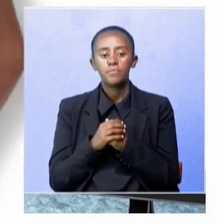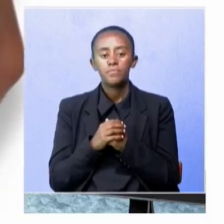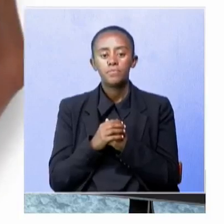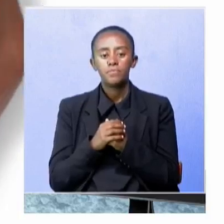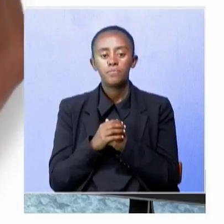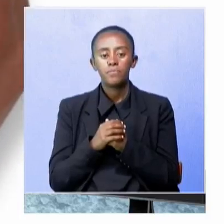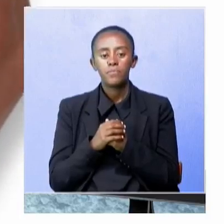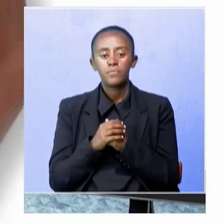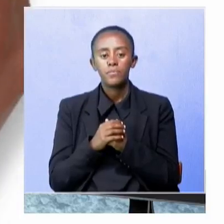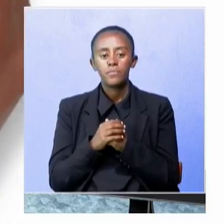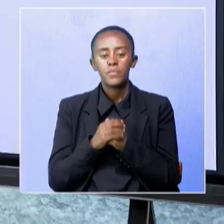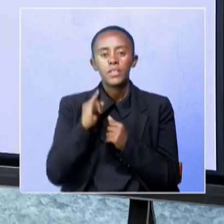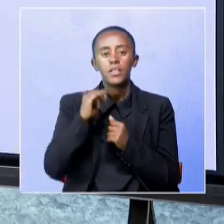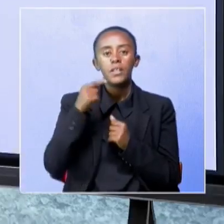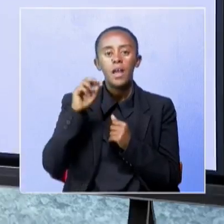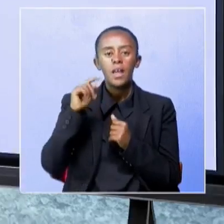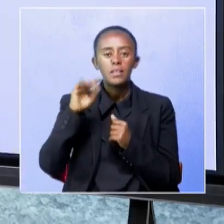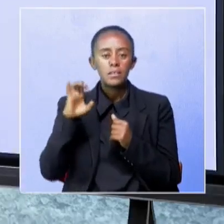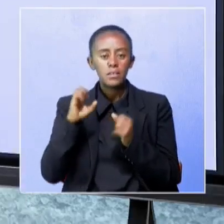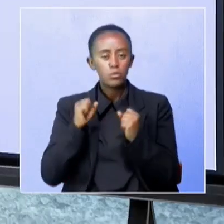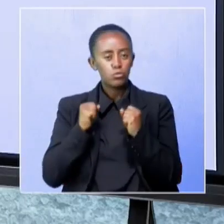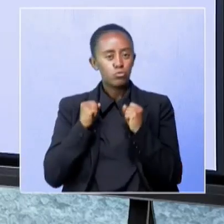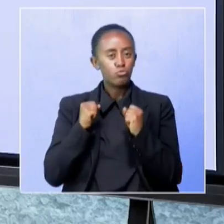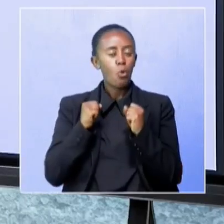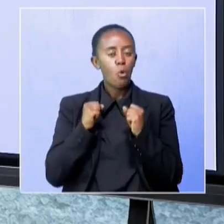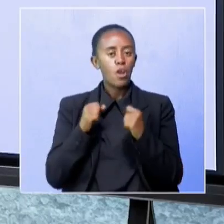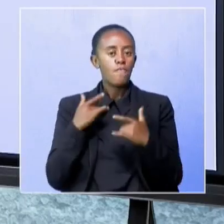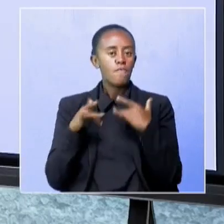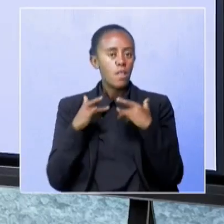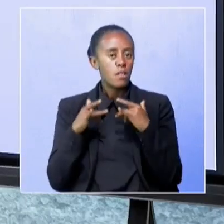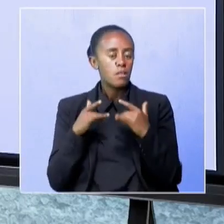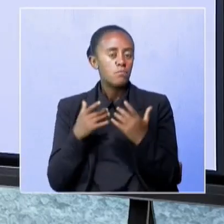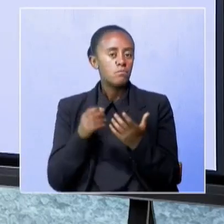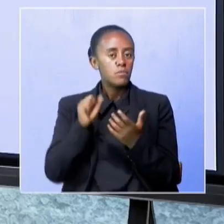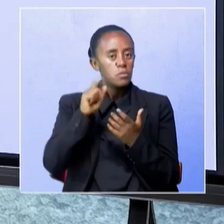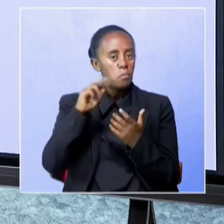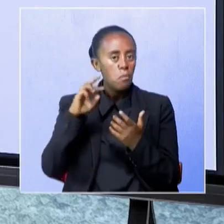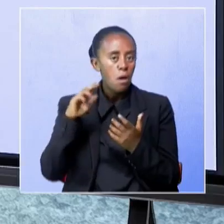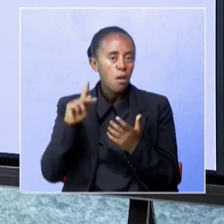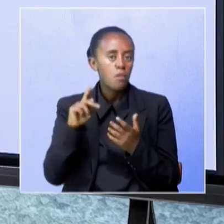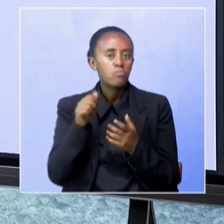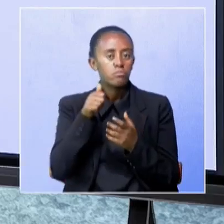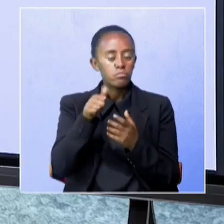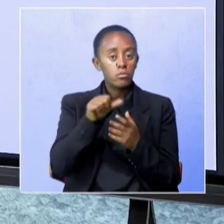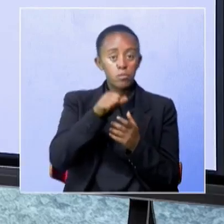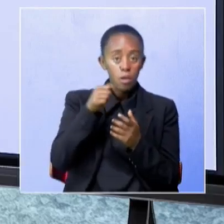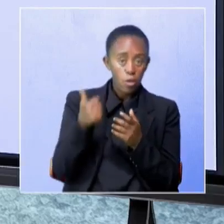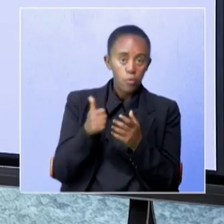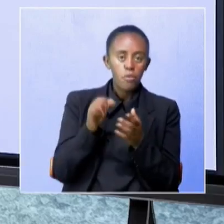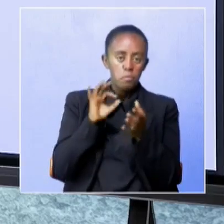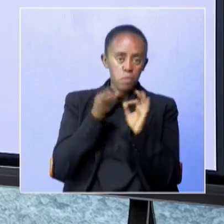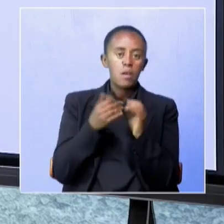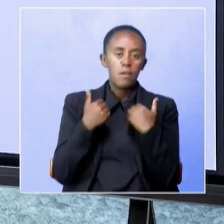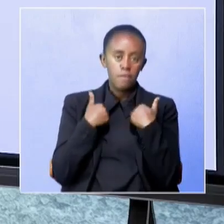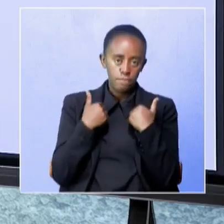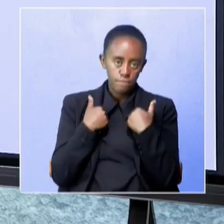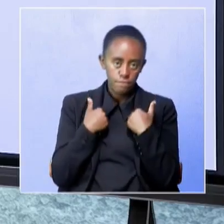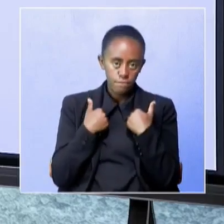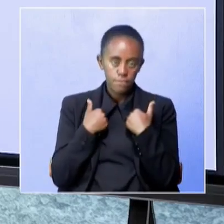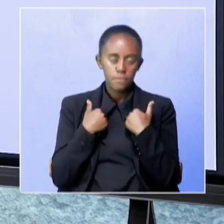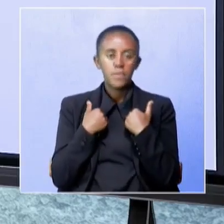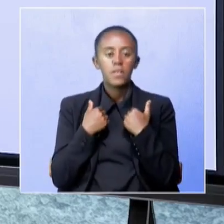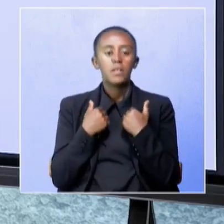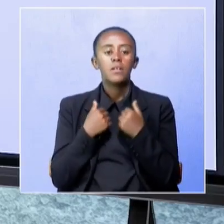To ignite a strong feeling. Spark has also another meaning,